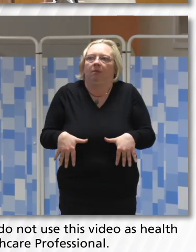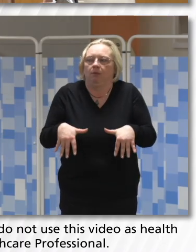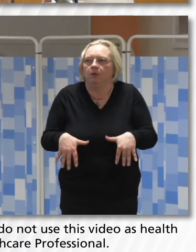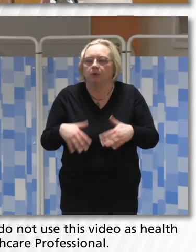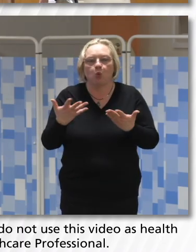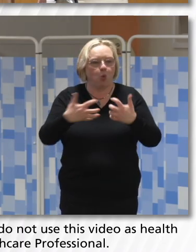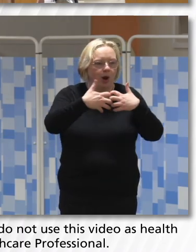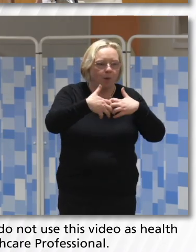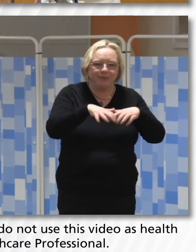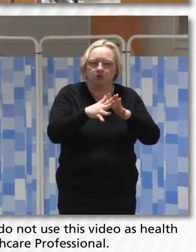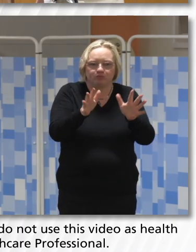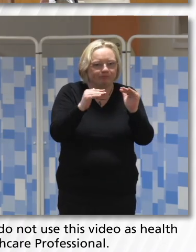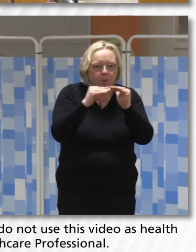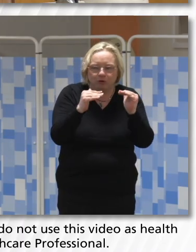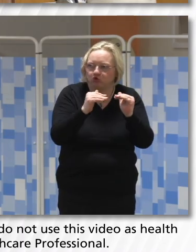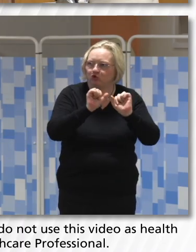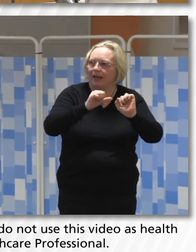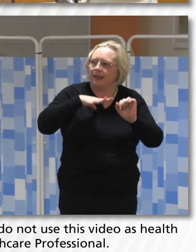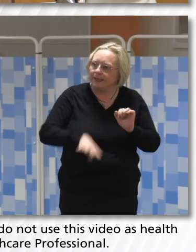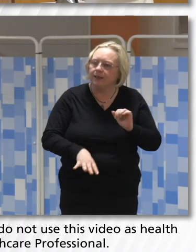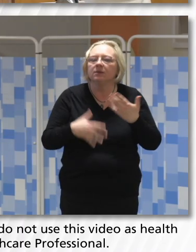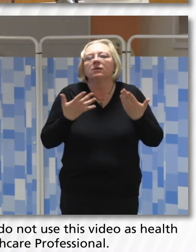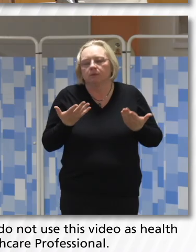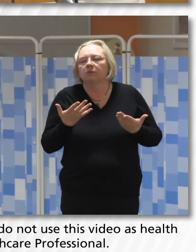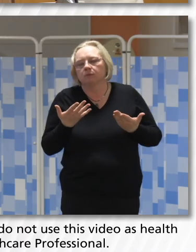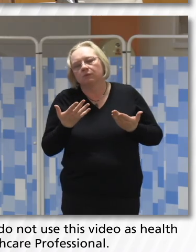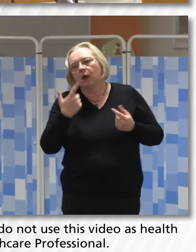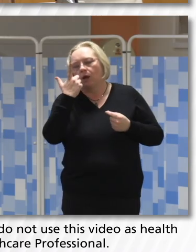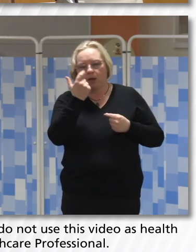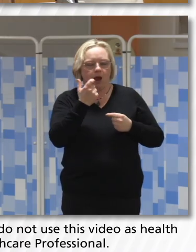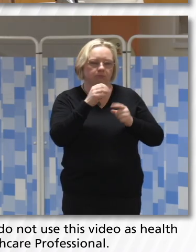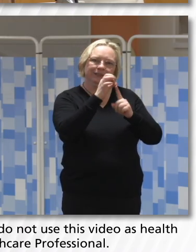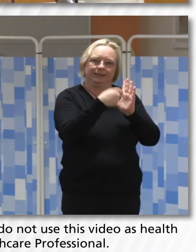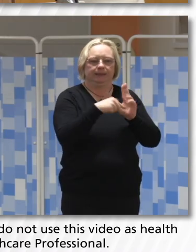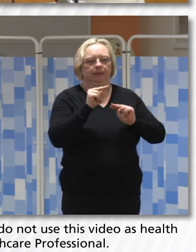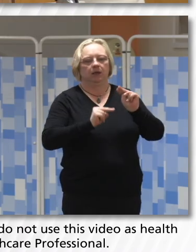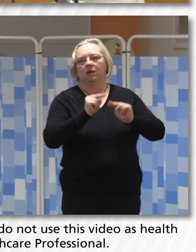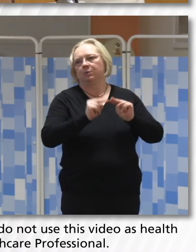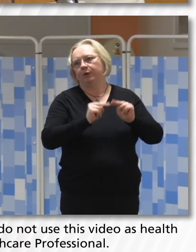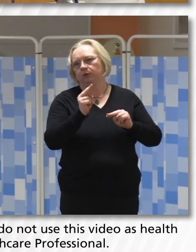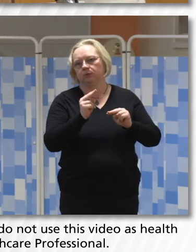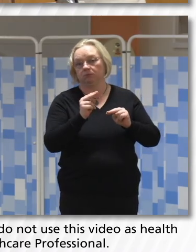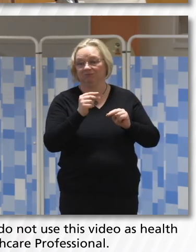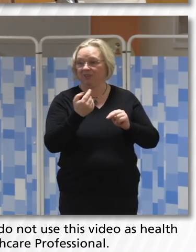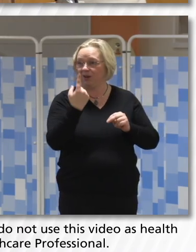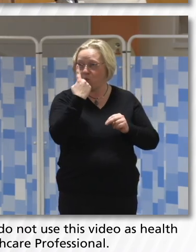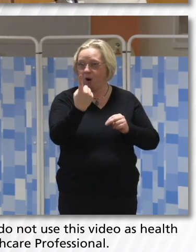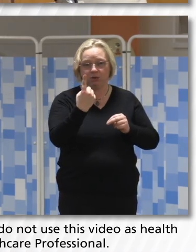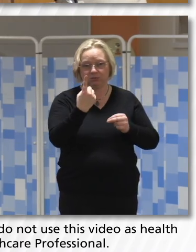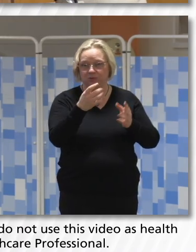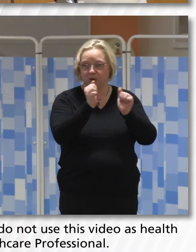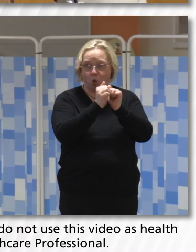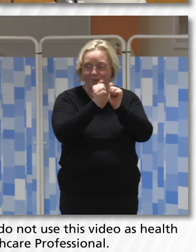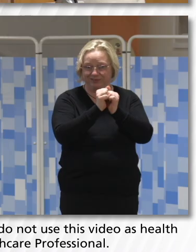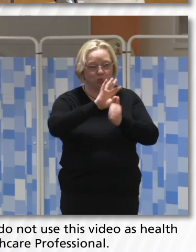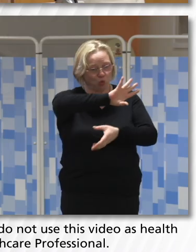might be using is not appropriate for them, they can have a physio assessment within that clinic appointment, and then we can discuss